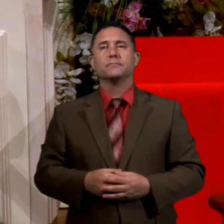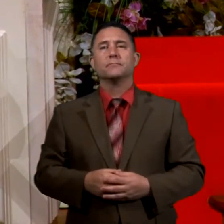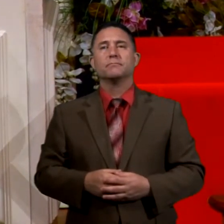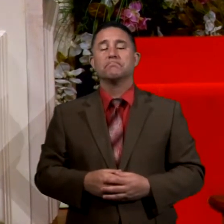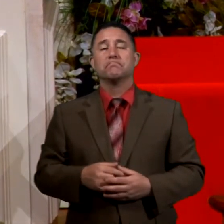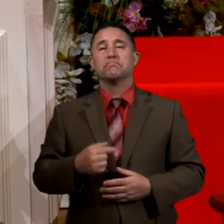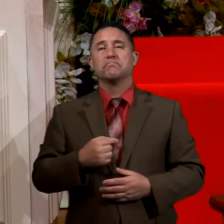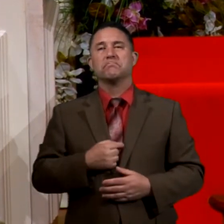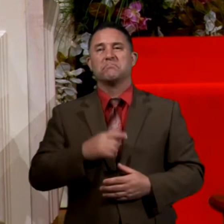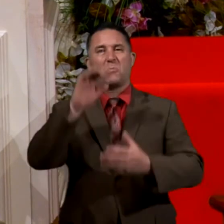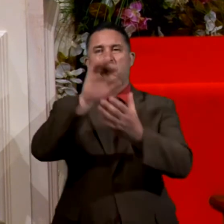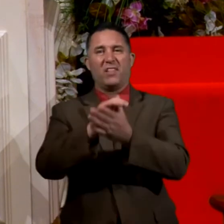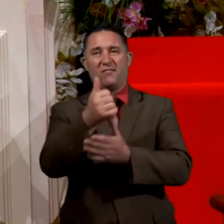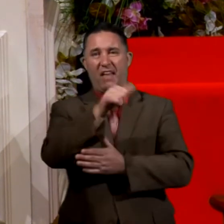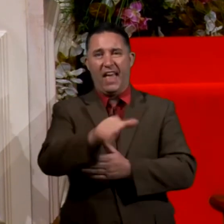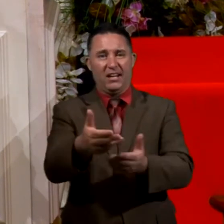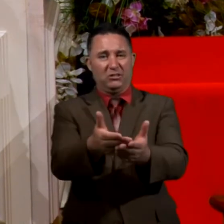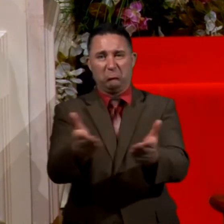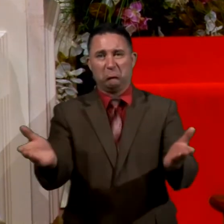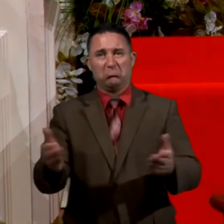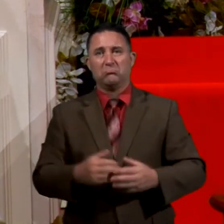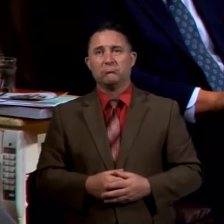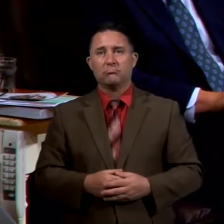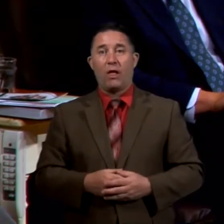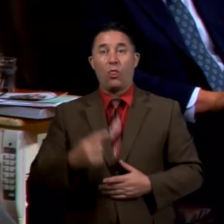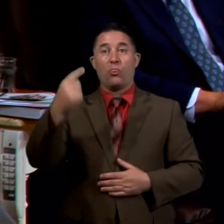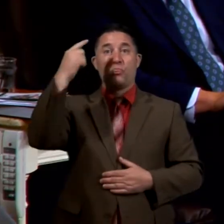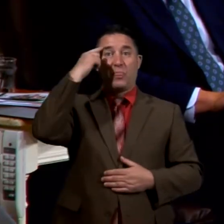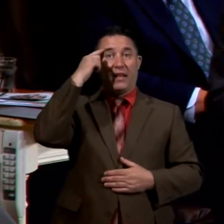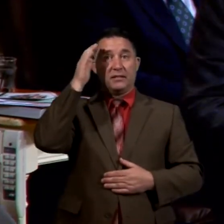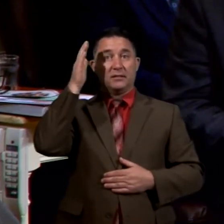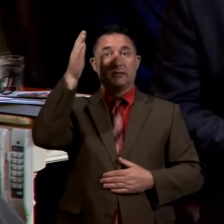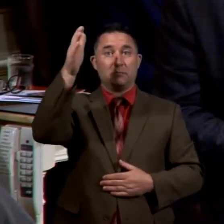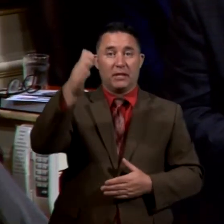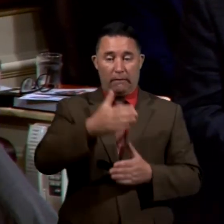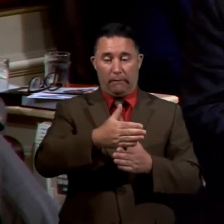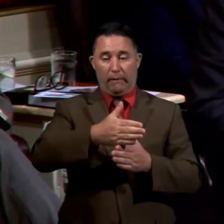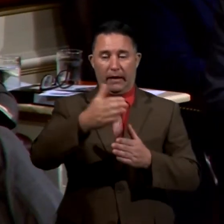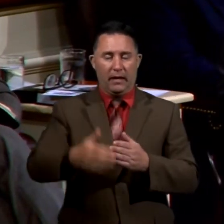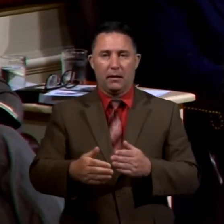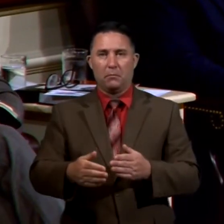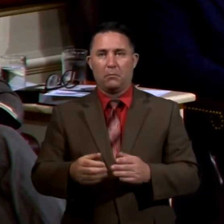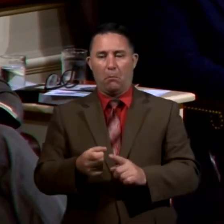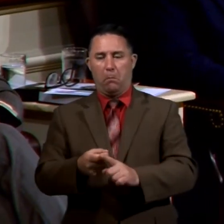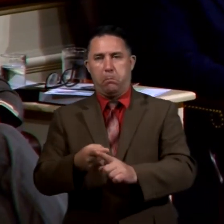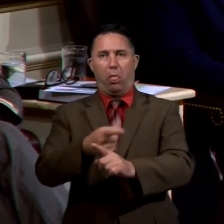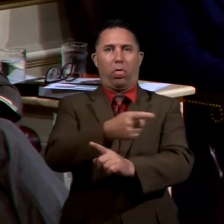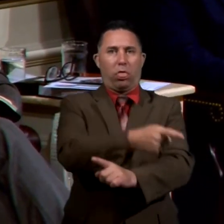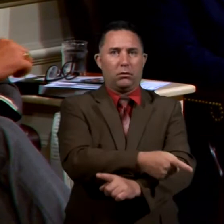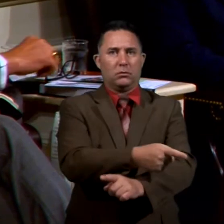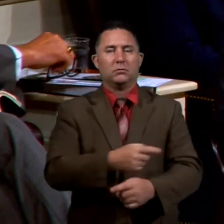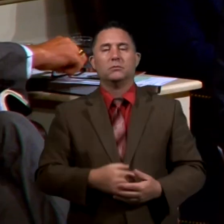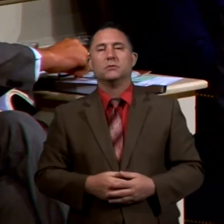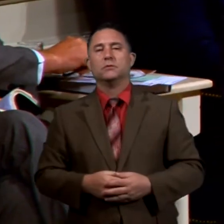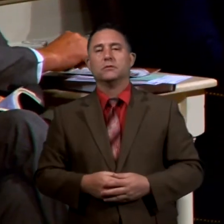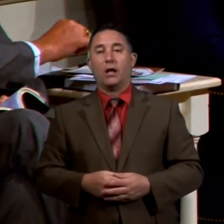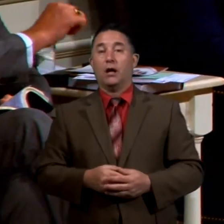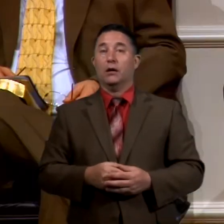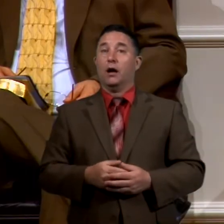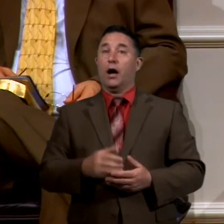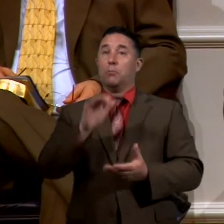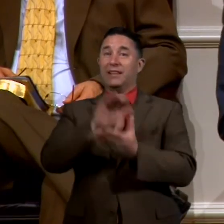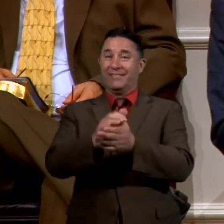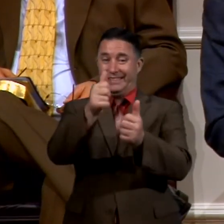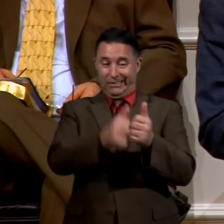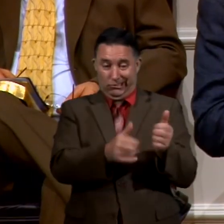I don't believe none of you think that one day you're going to end up a mess. I'm confident that